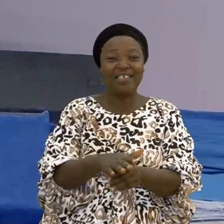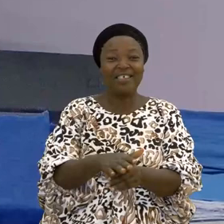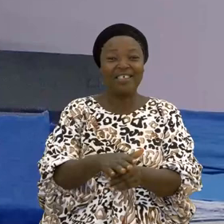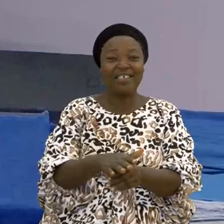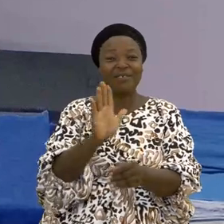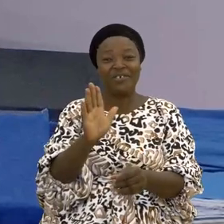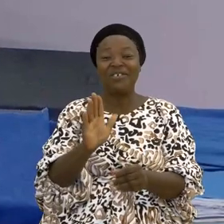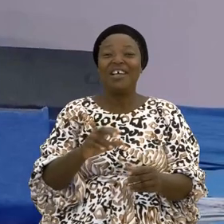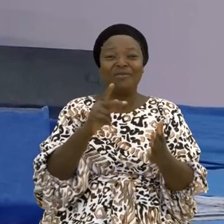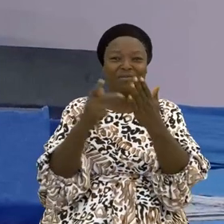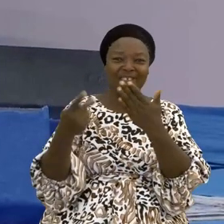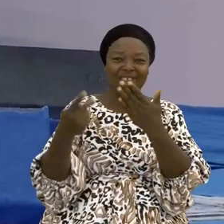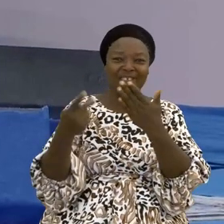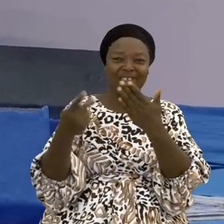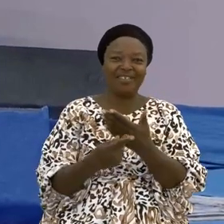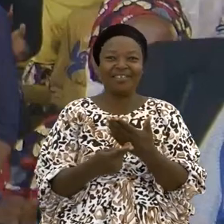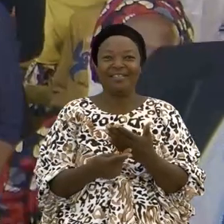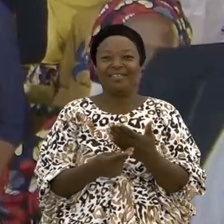explosion crusade.